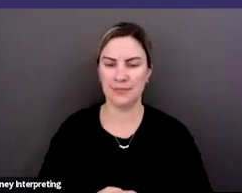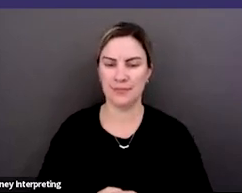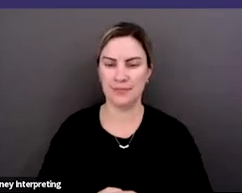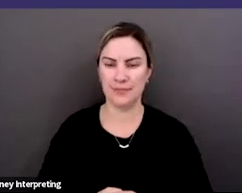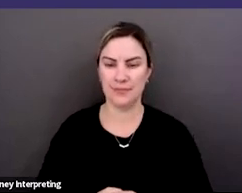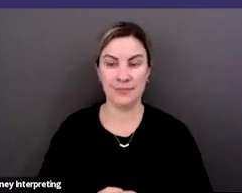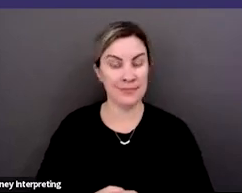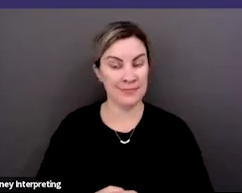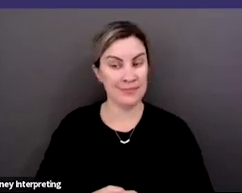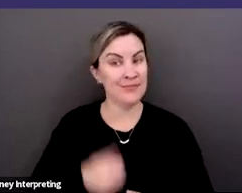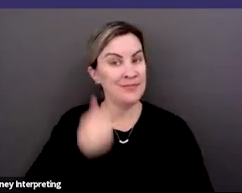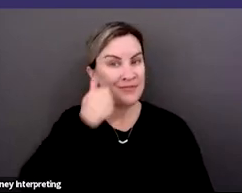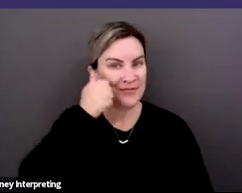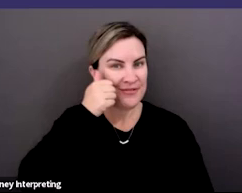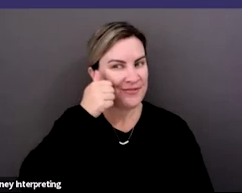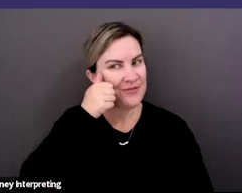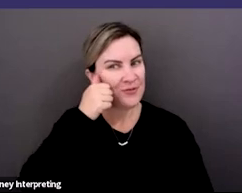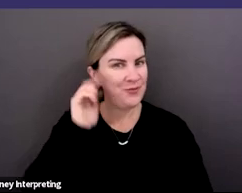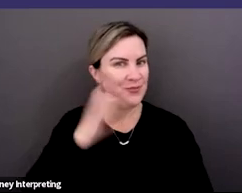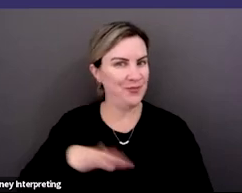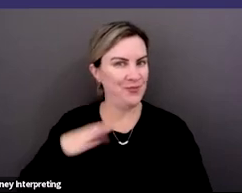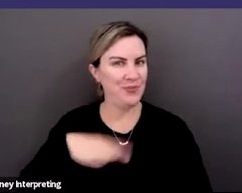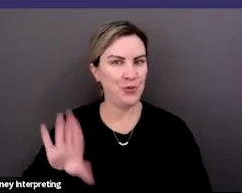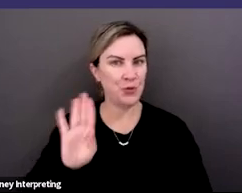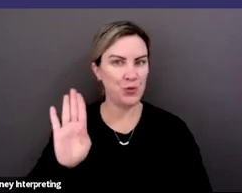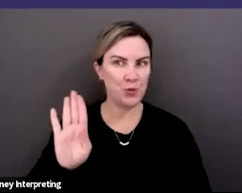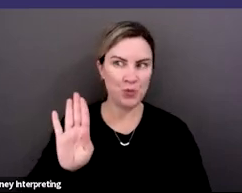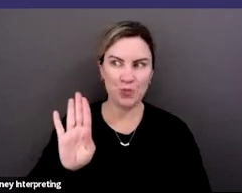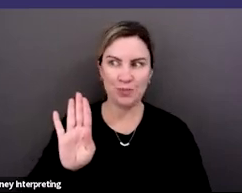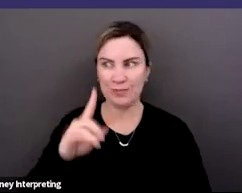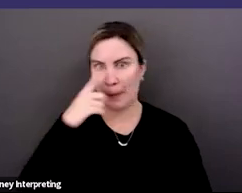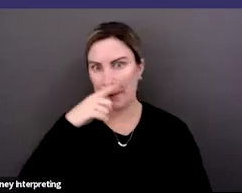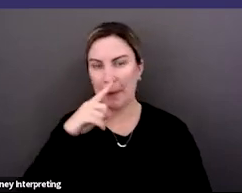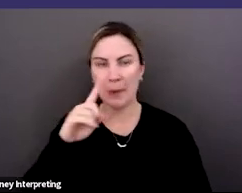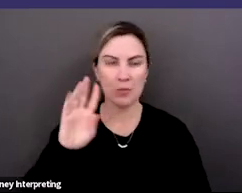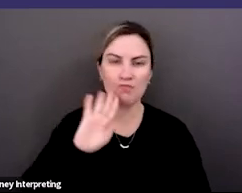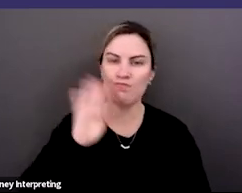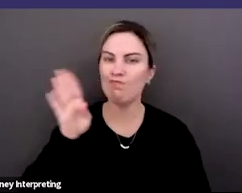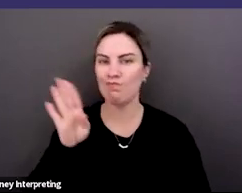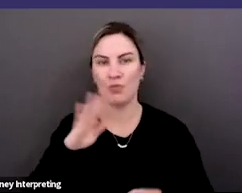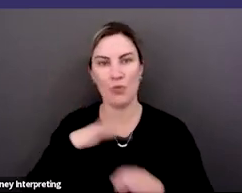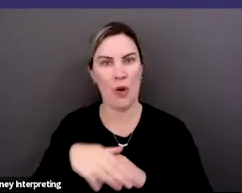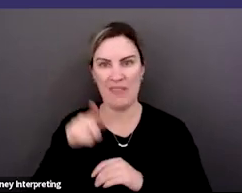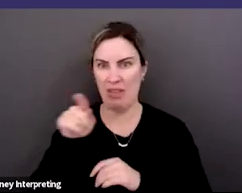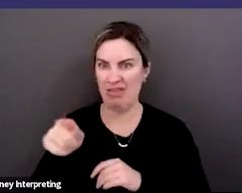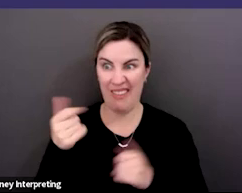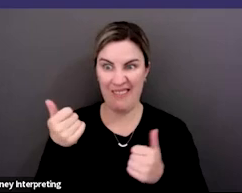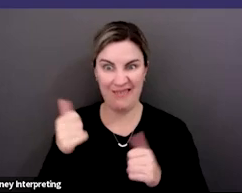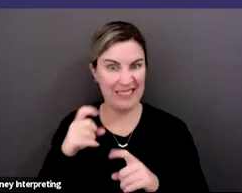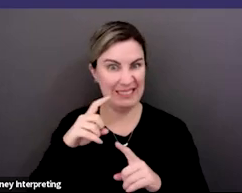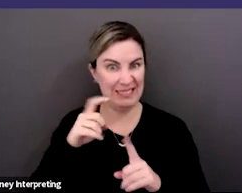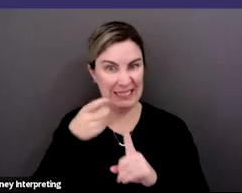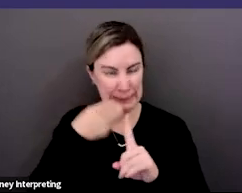There's nothing like, however, hearing from people who are right in the detail and applying the learning.